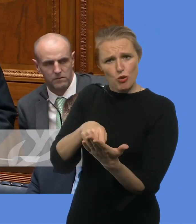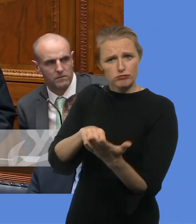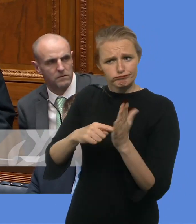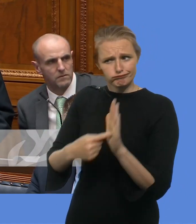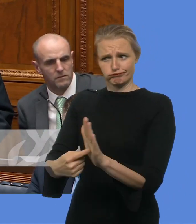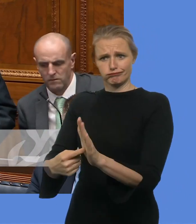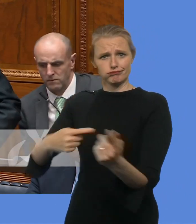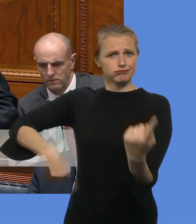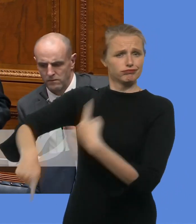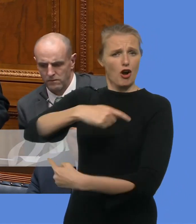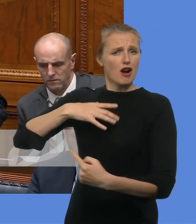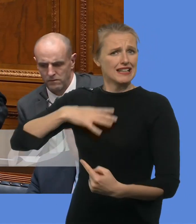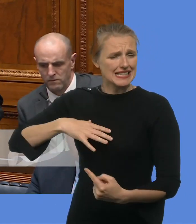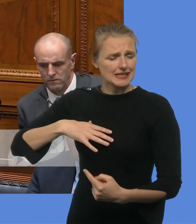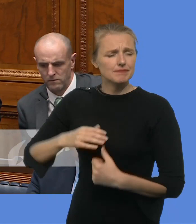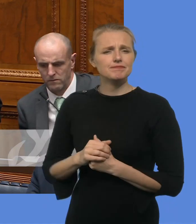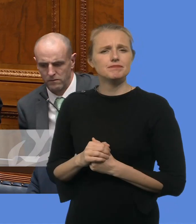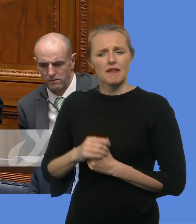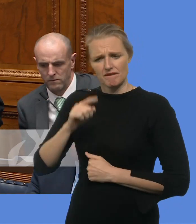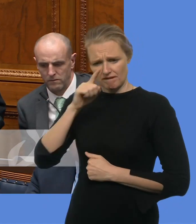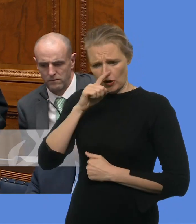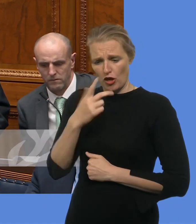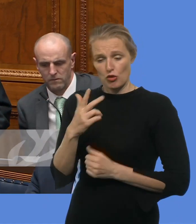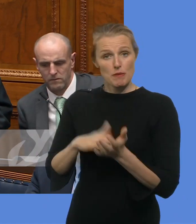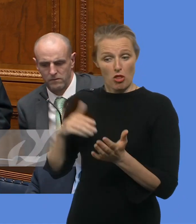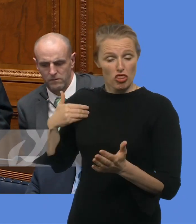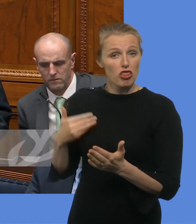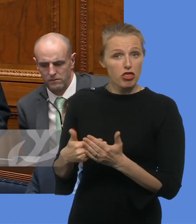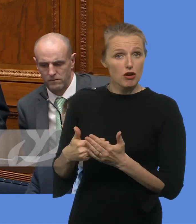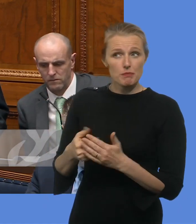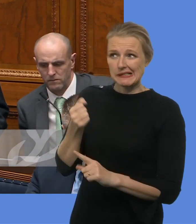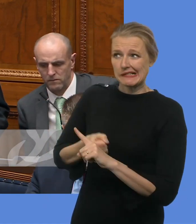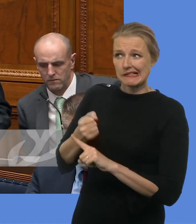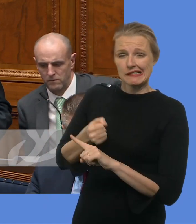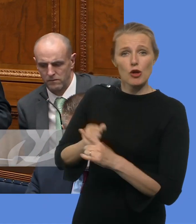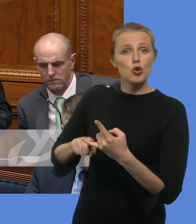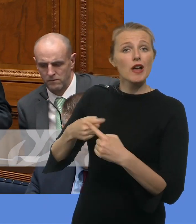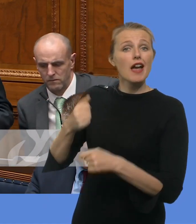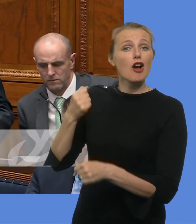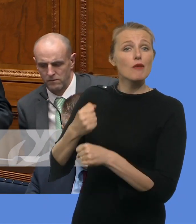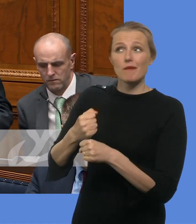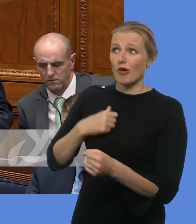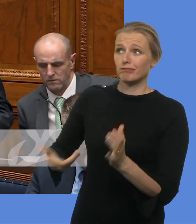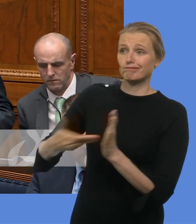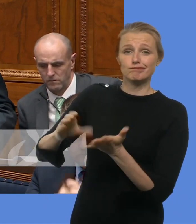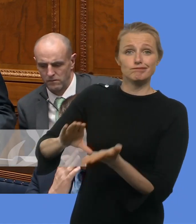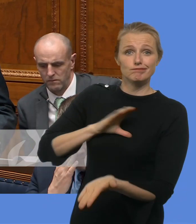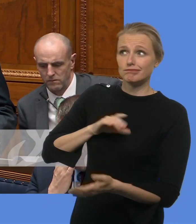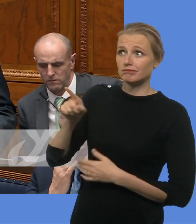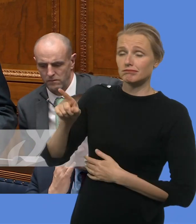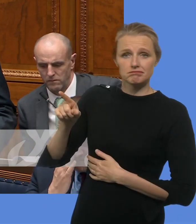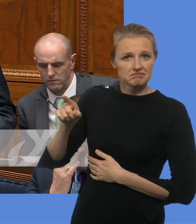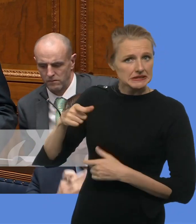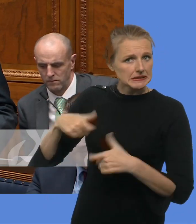3 months and there doesn't seem to be any sign of change in the UK Government's position. Can I ask, if the UK Government doesn't change